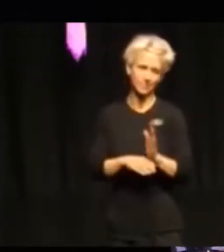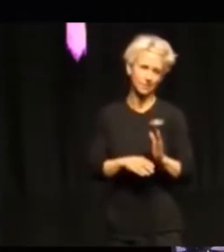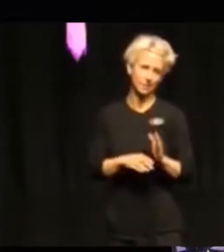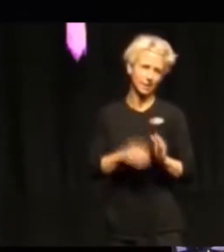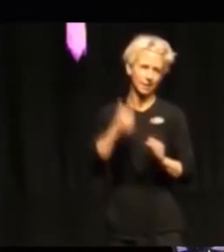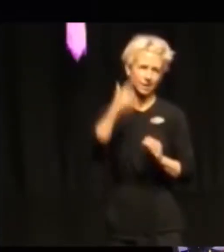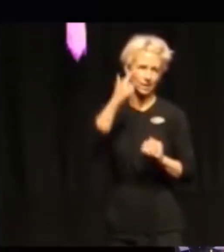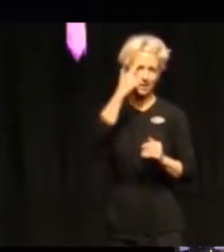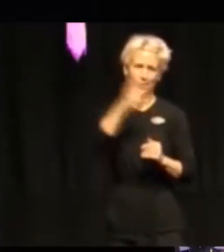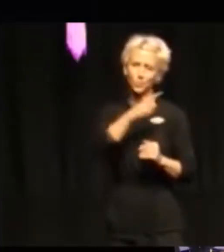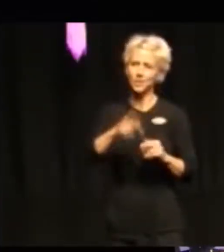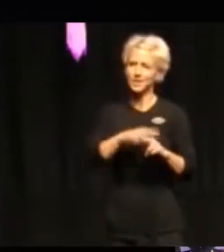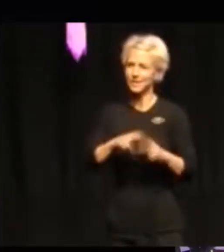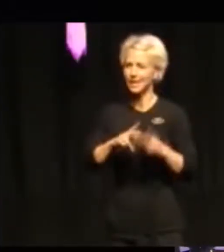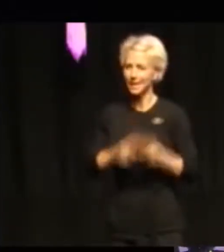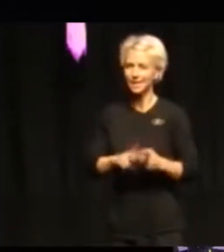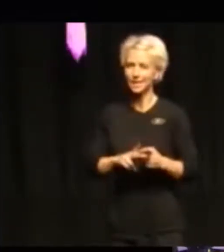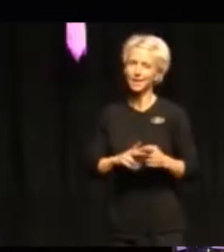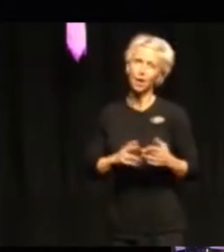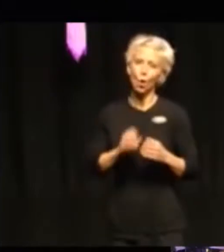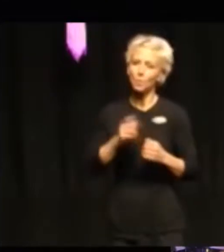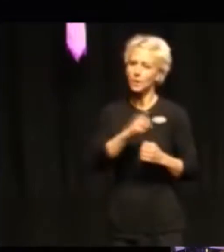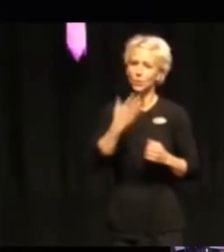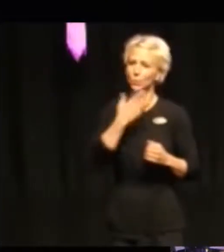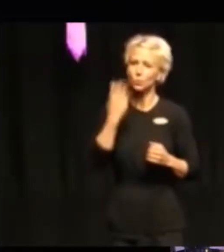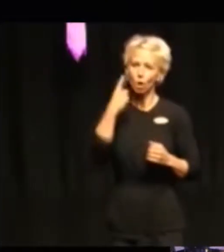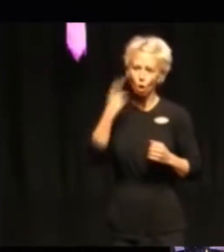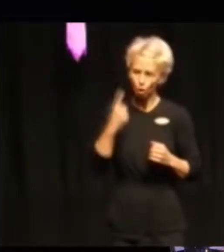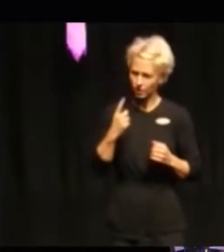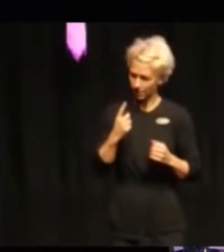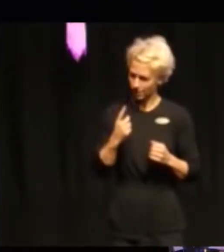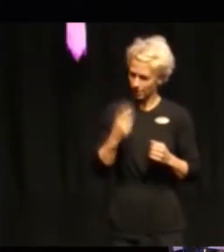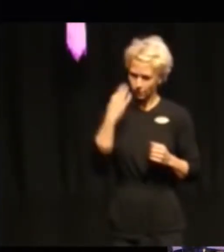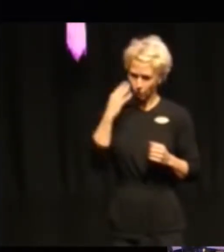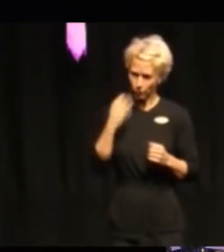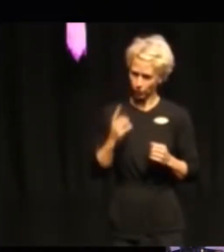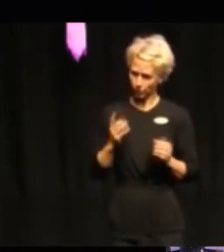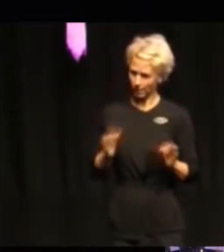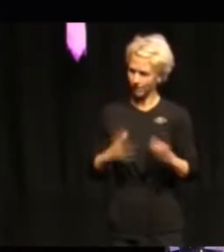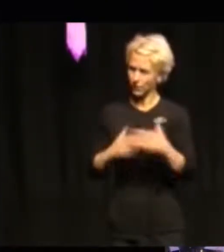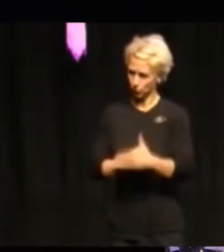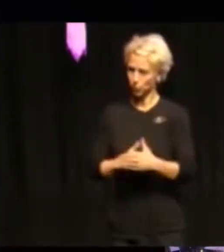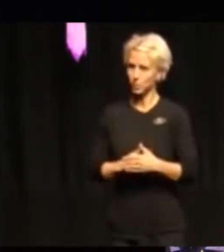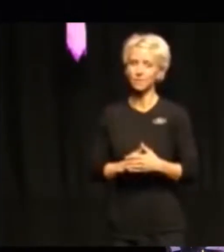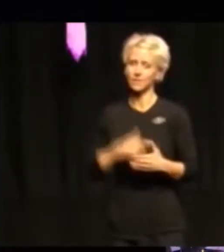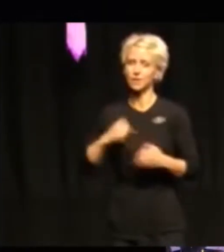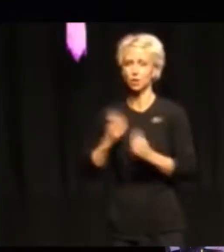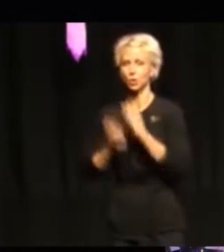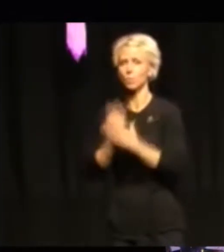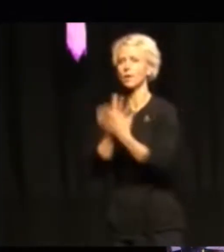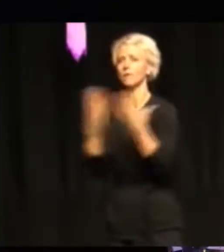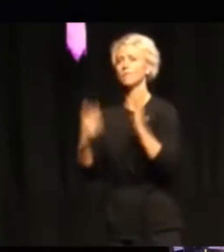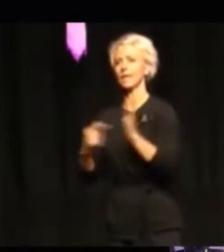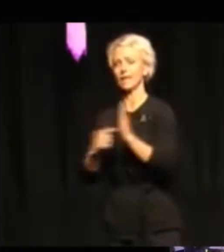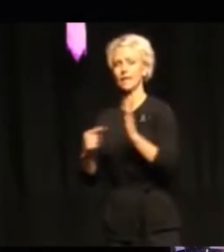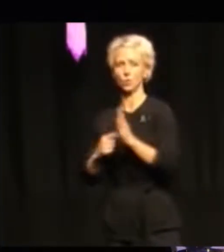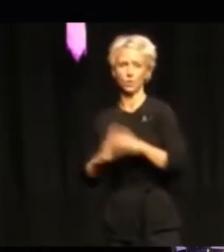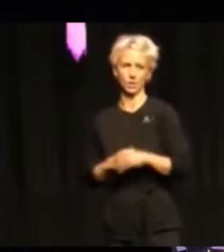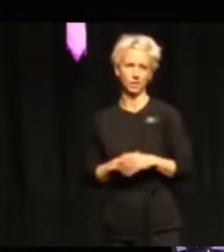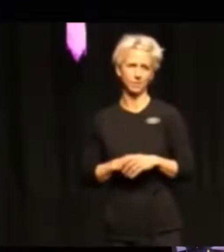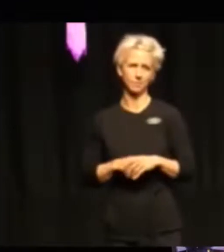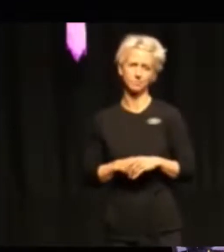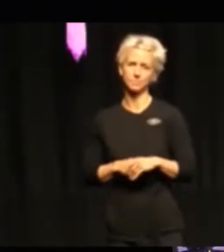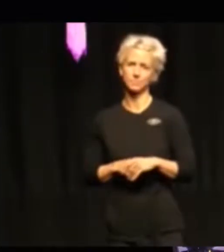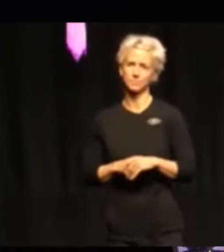suspect everyone who hasn't heard of before will be hearing a lot of during these few days. And they put them into one of the core human